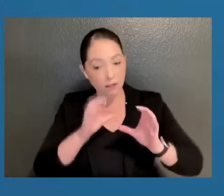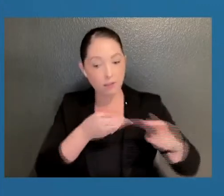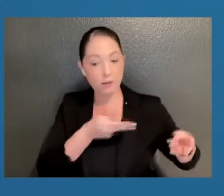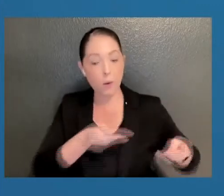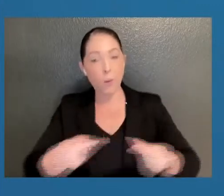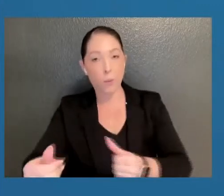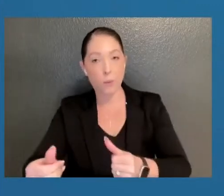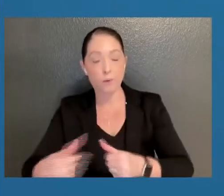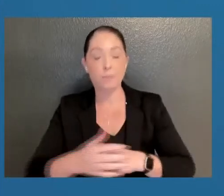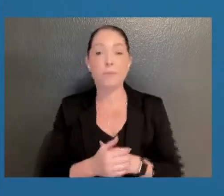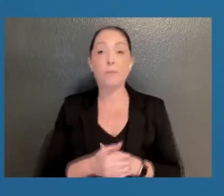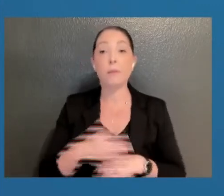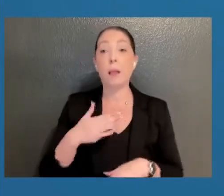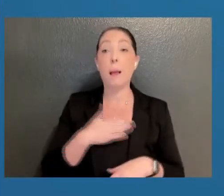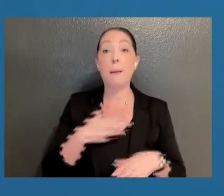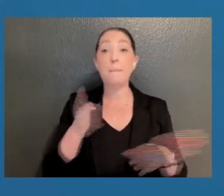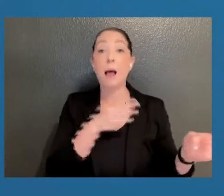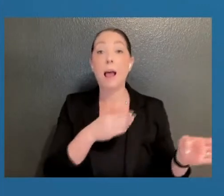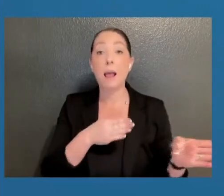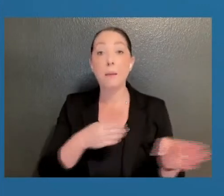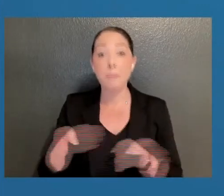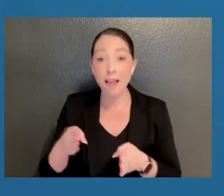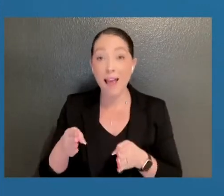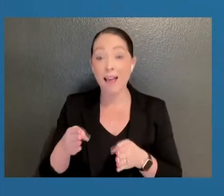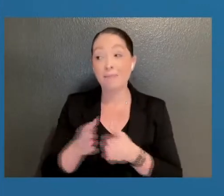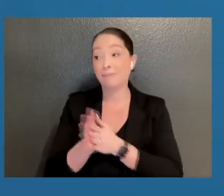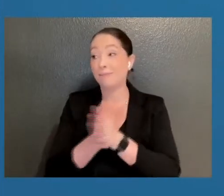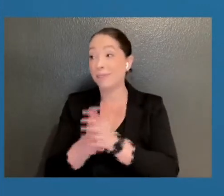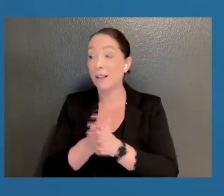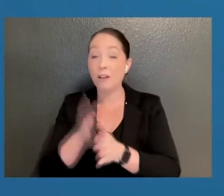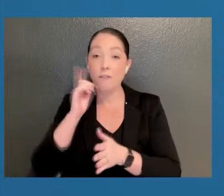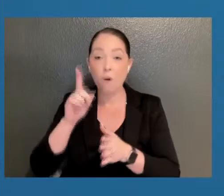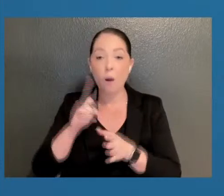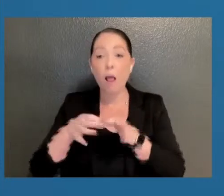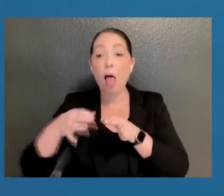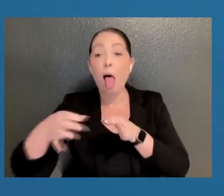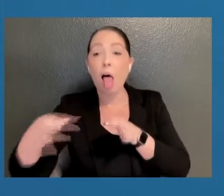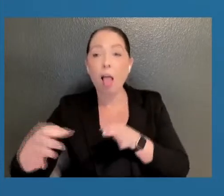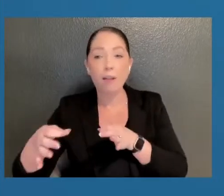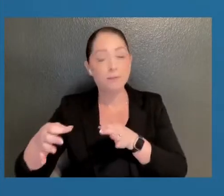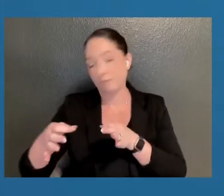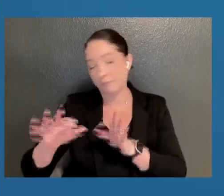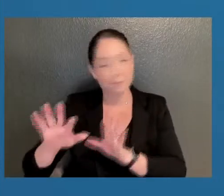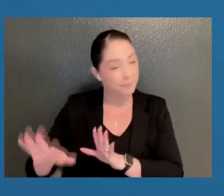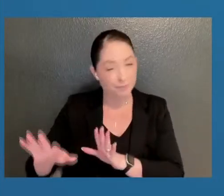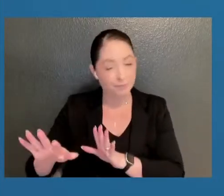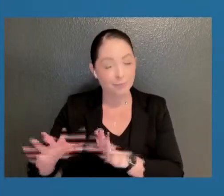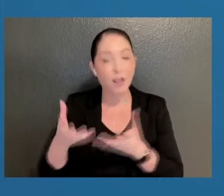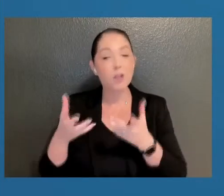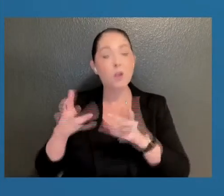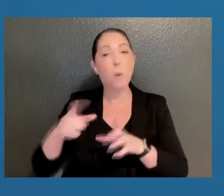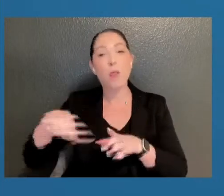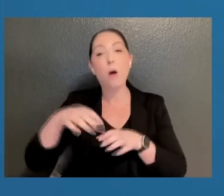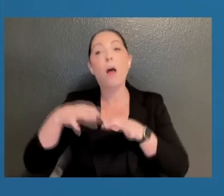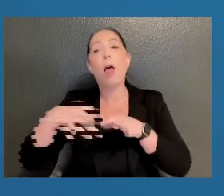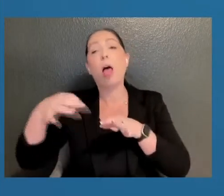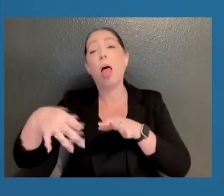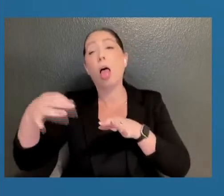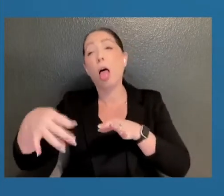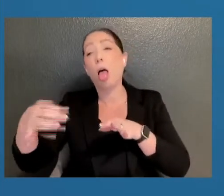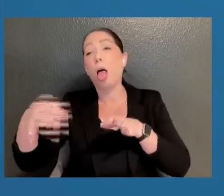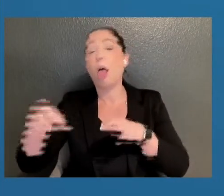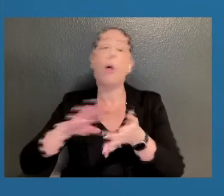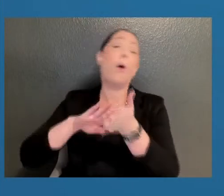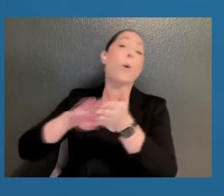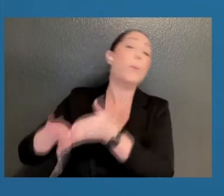plan would eliminate the incentive to delay discovery challenges, so cases are no longer delayed and then dismissed on a technicality at the